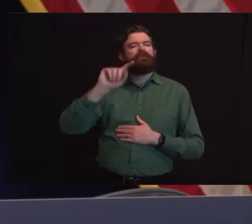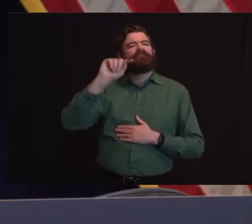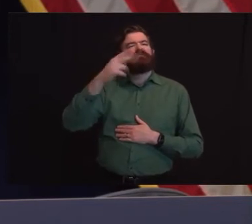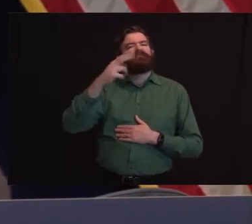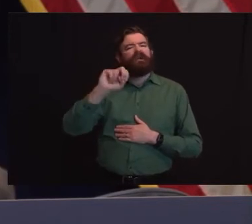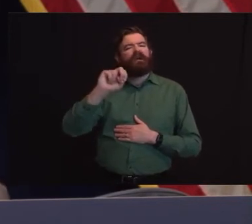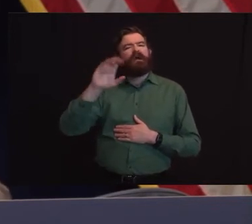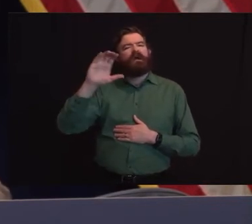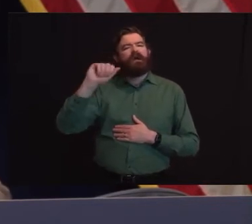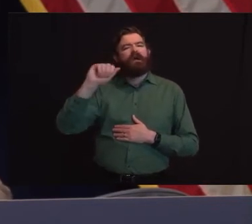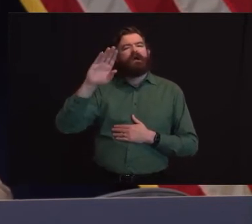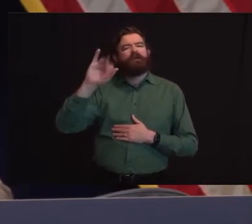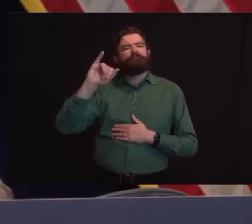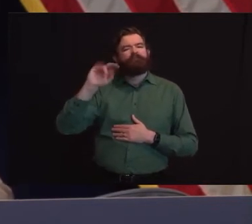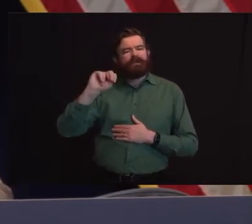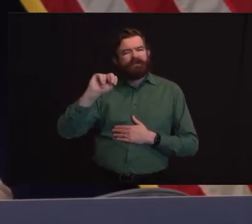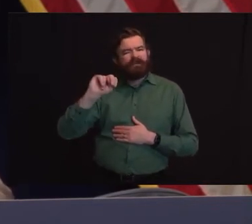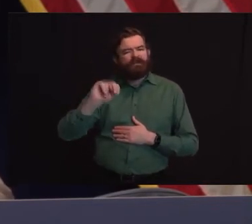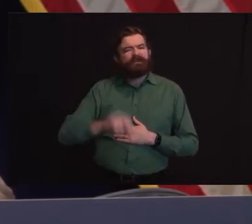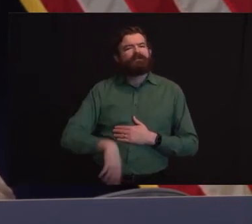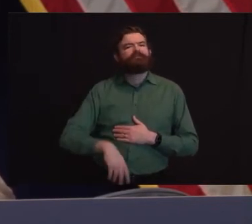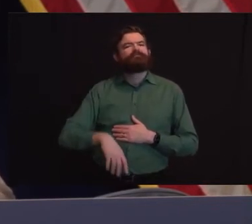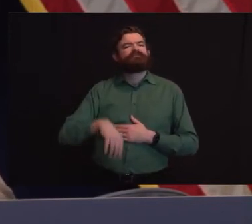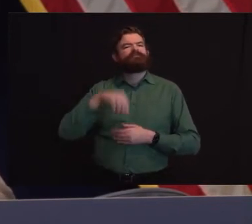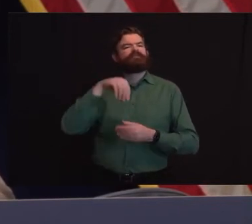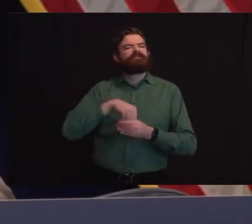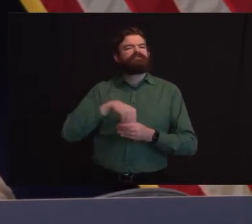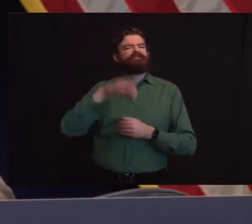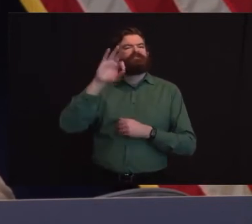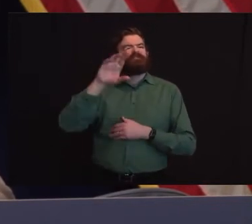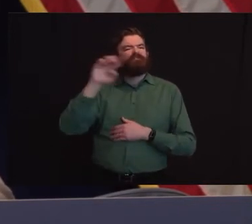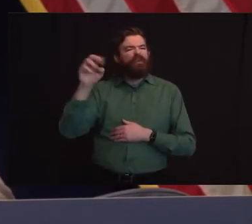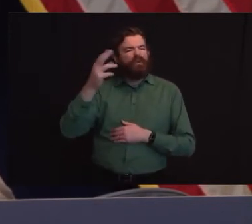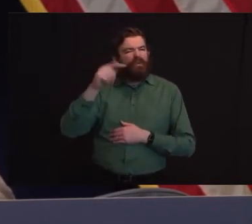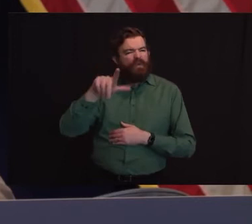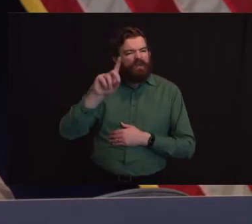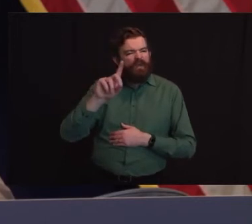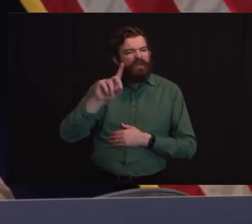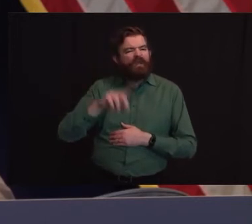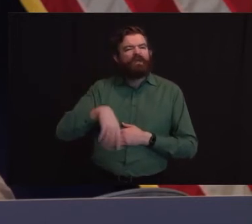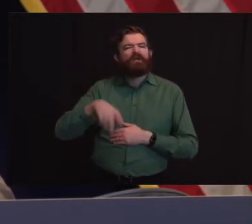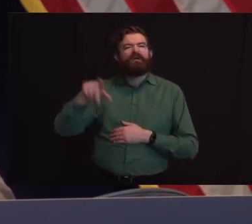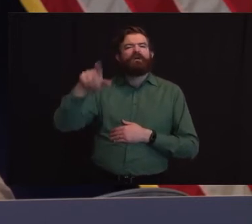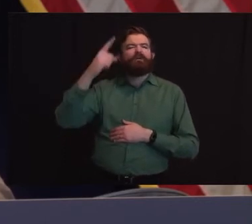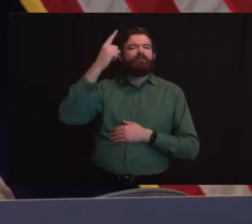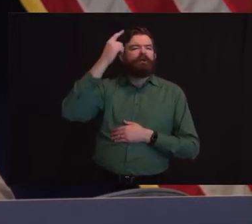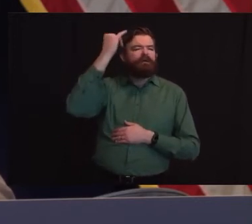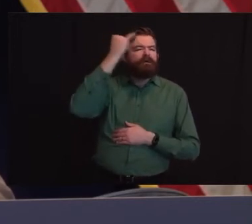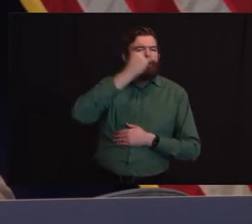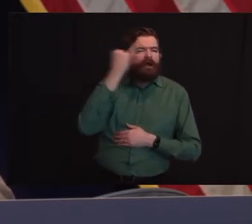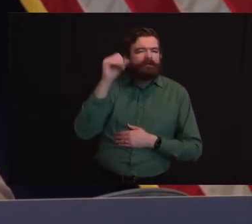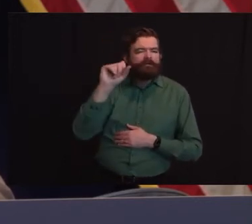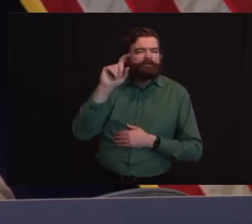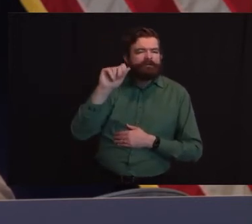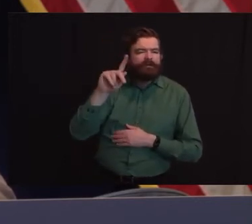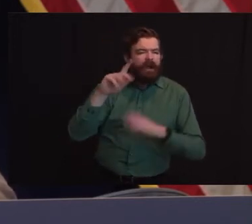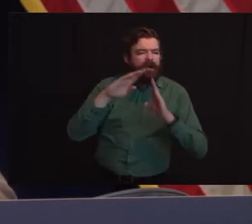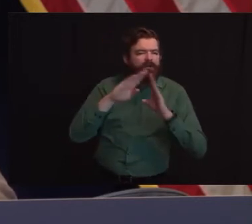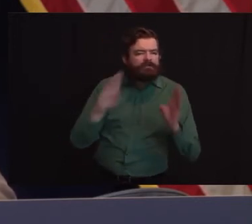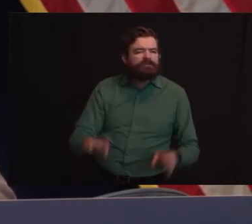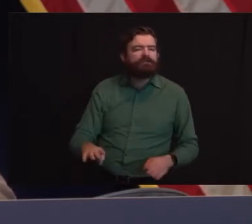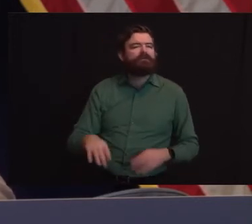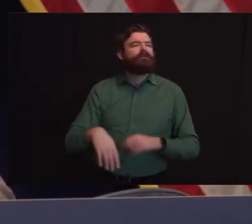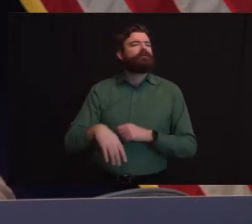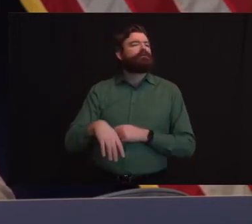and Tap also in Freehold, Gabriella's Italian Steakhouse in Red Bank, and Nicholas Barrel and